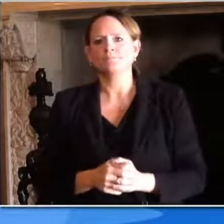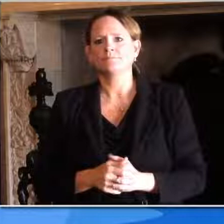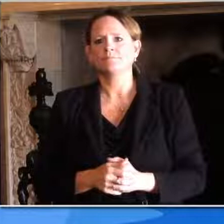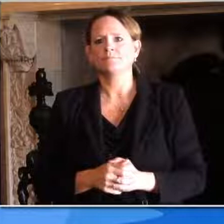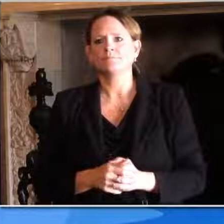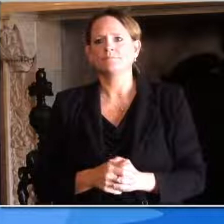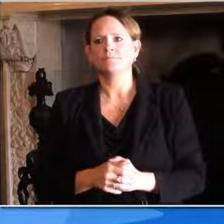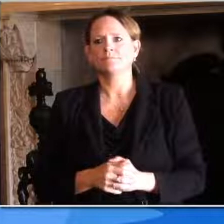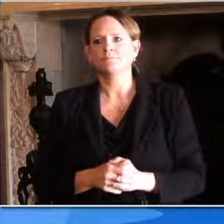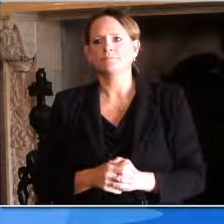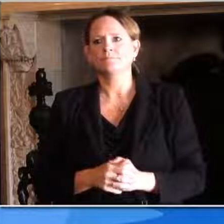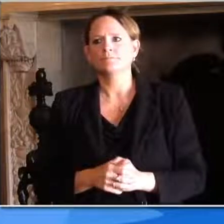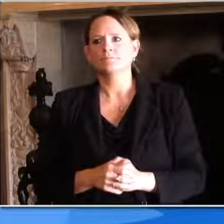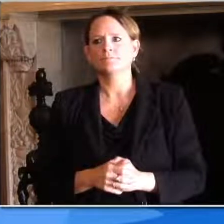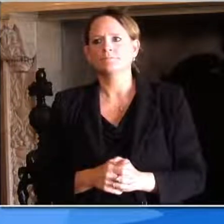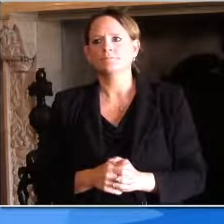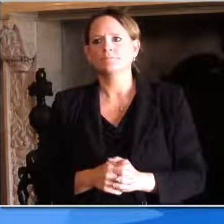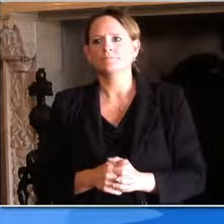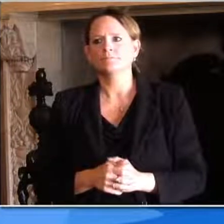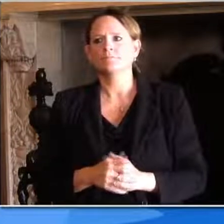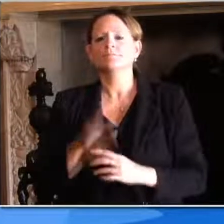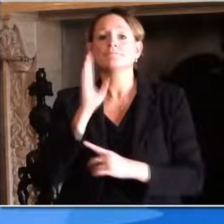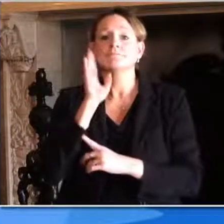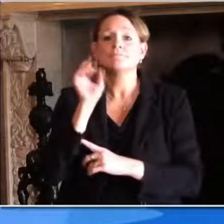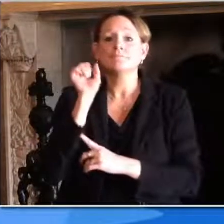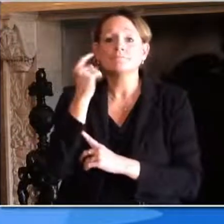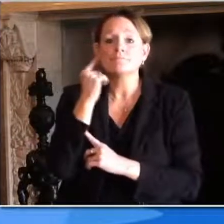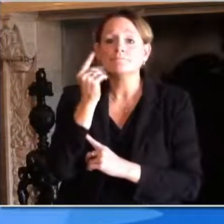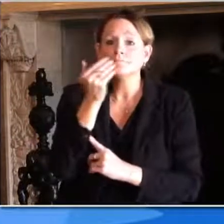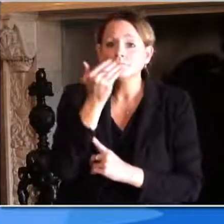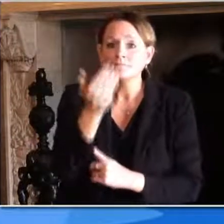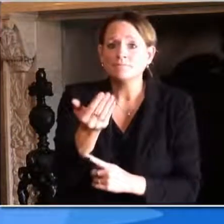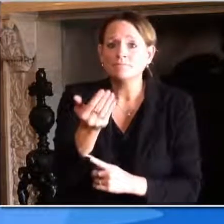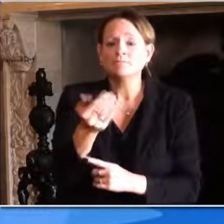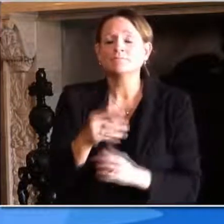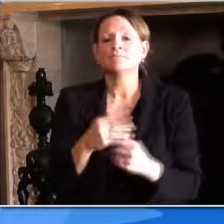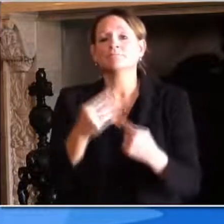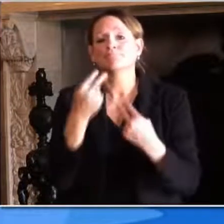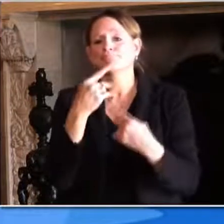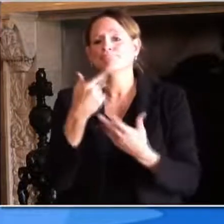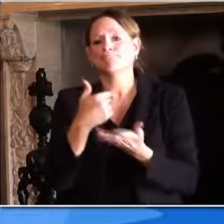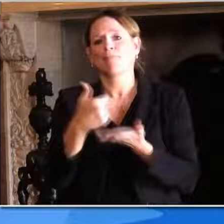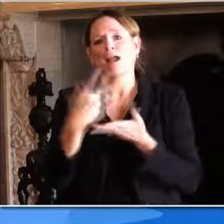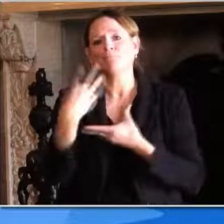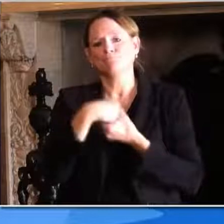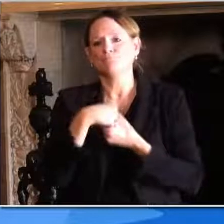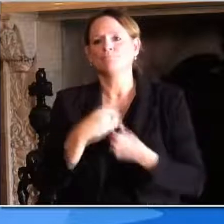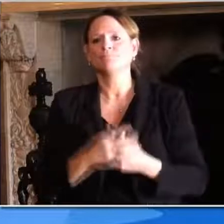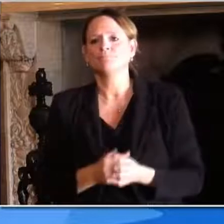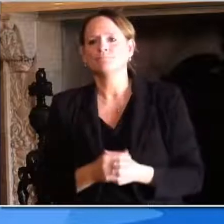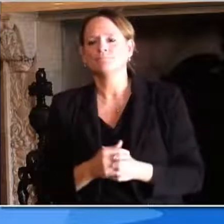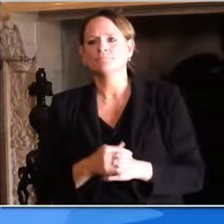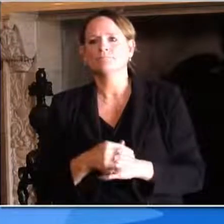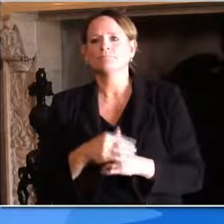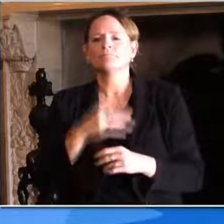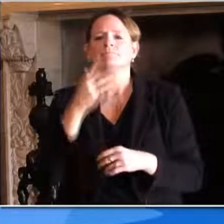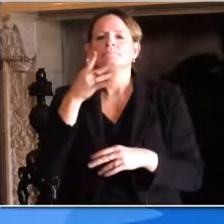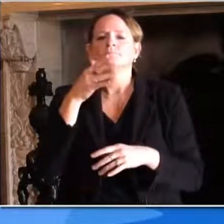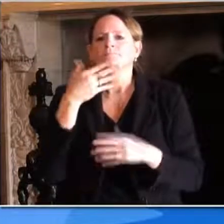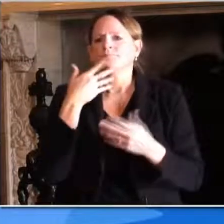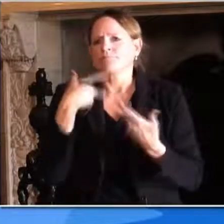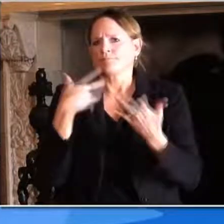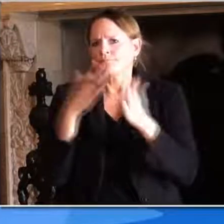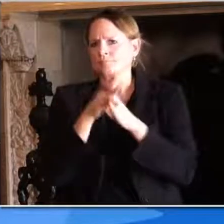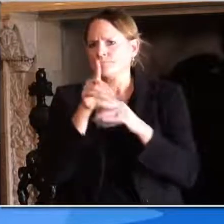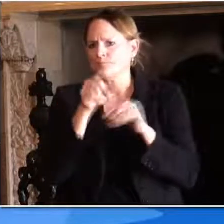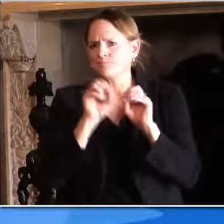Hi, Governor. Appreciate you guys taking these questions today. This is more of a point of clarification. Will every person